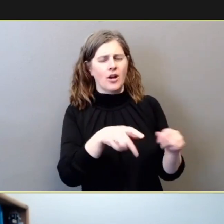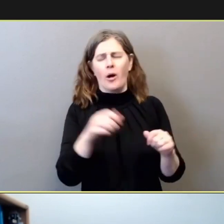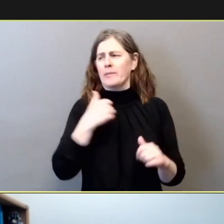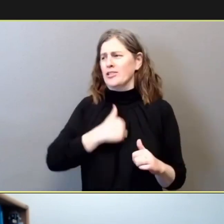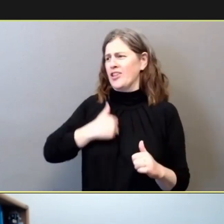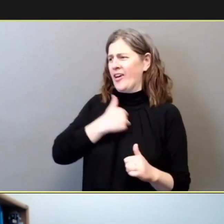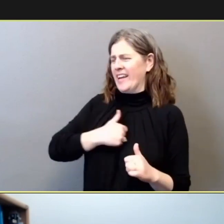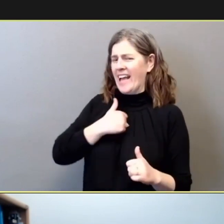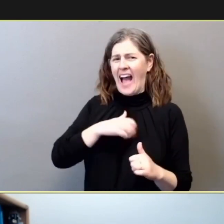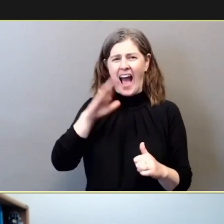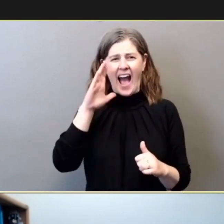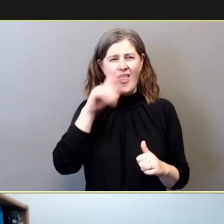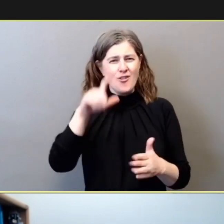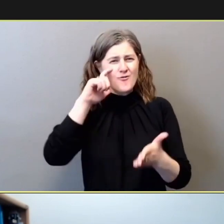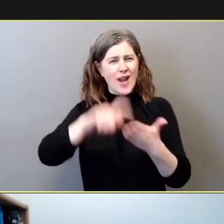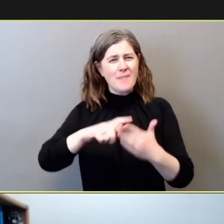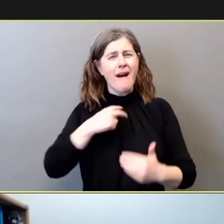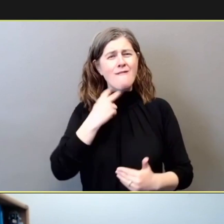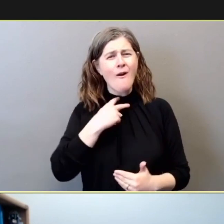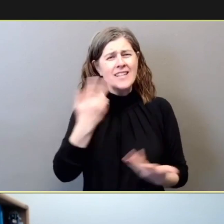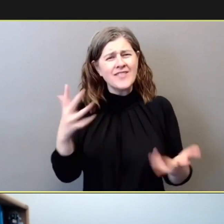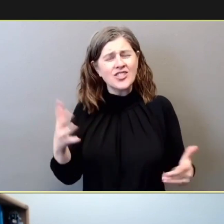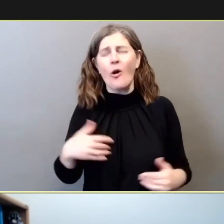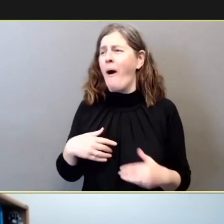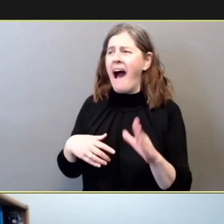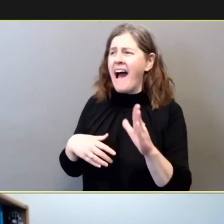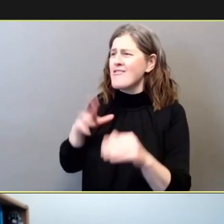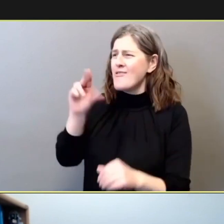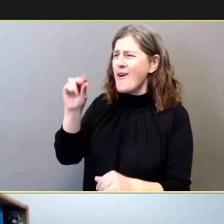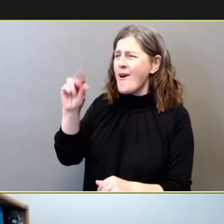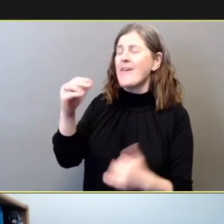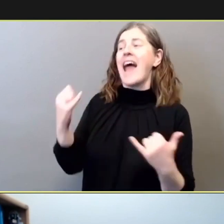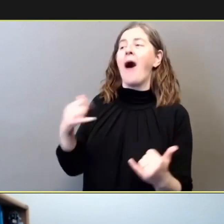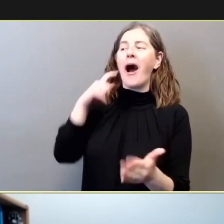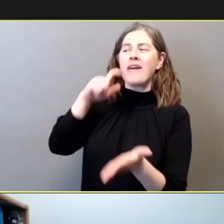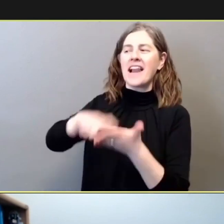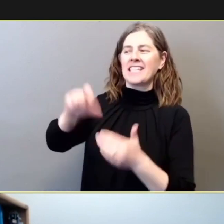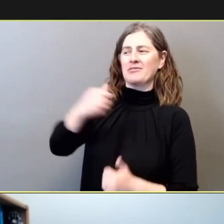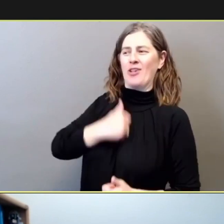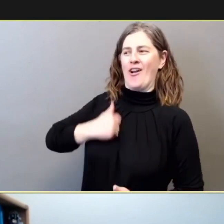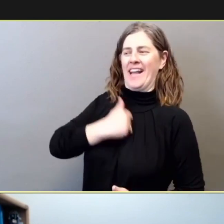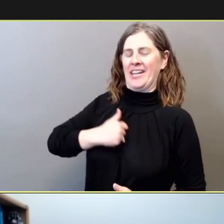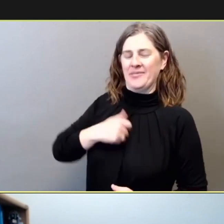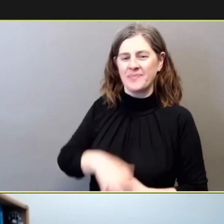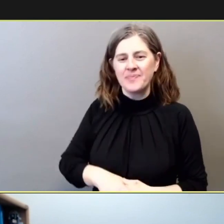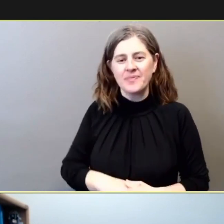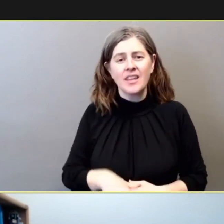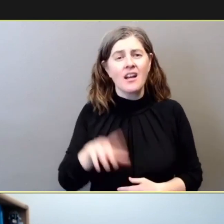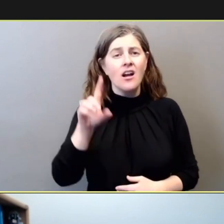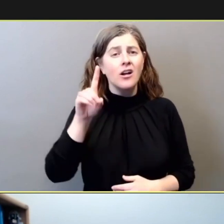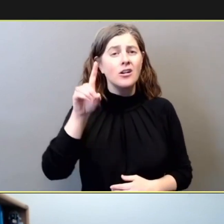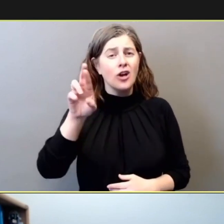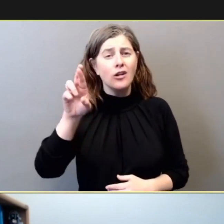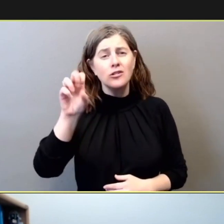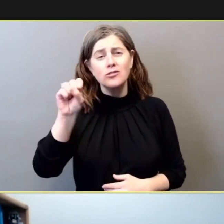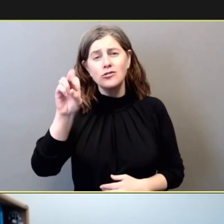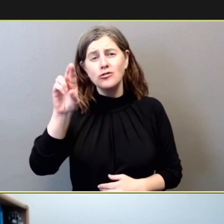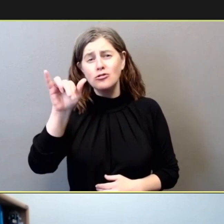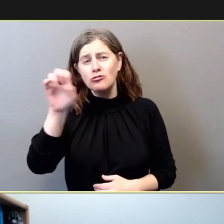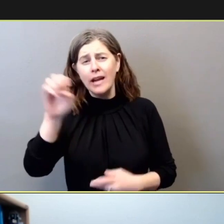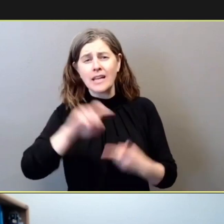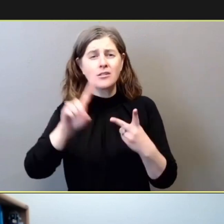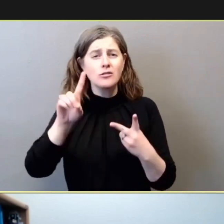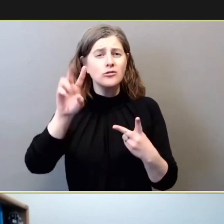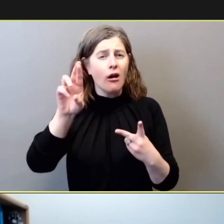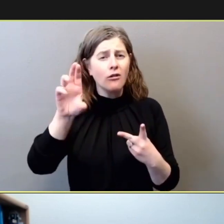I thought you'd recognize my voice by now. Now I do. Now I do. Sorry. Dr. Grace, Dr. Collins, and Dr.